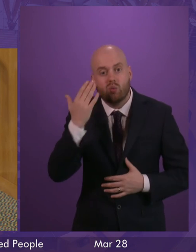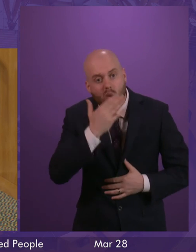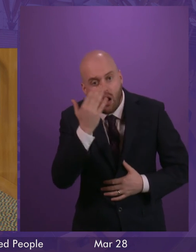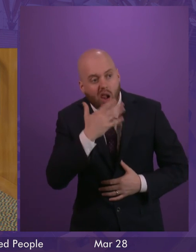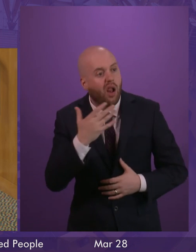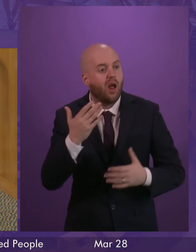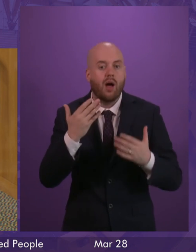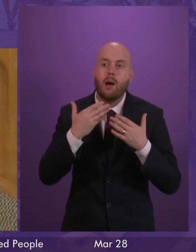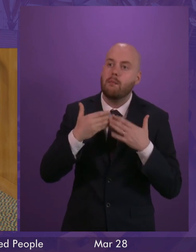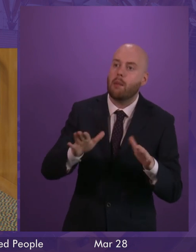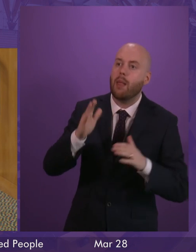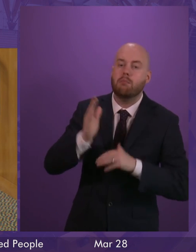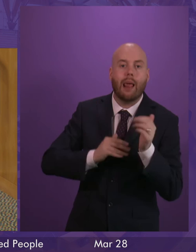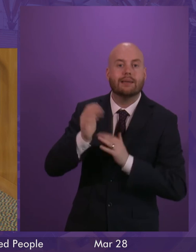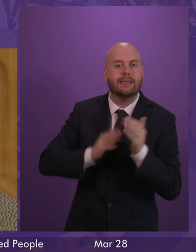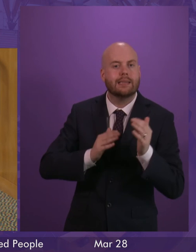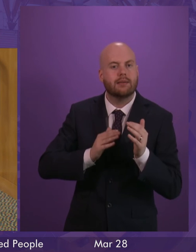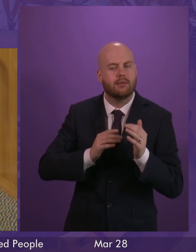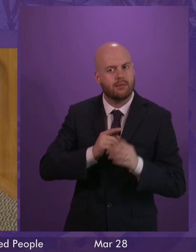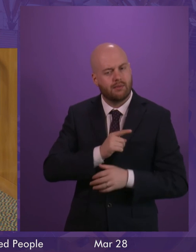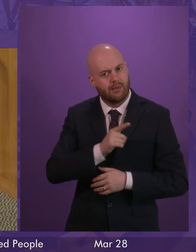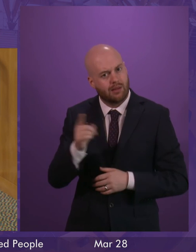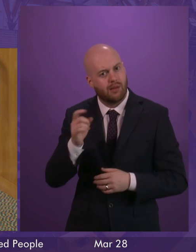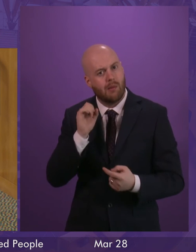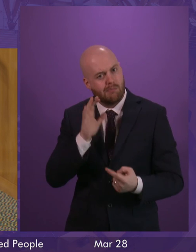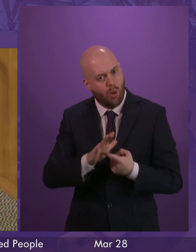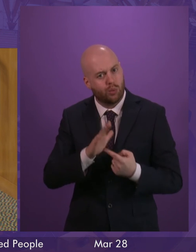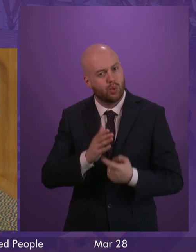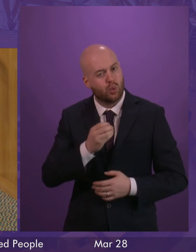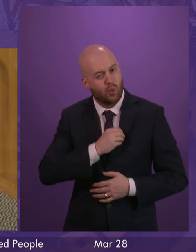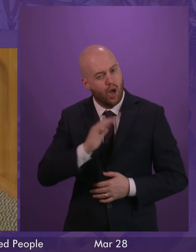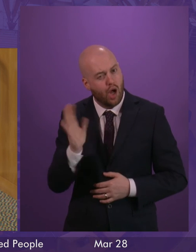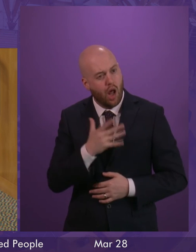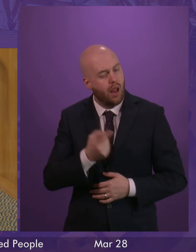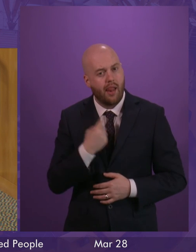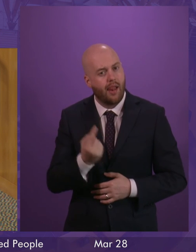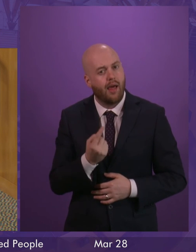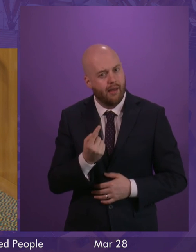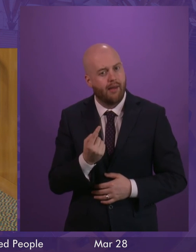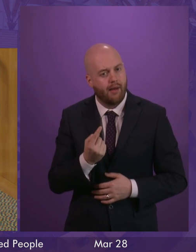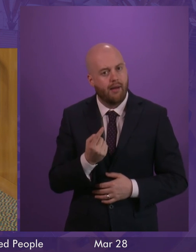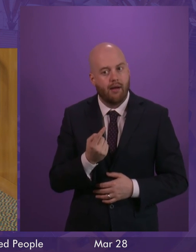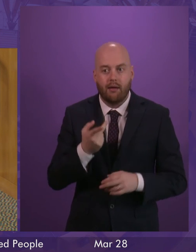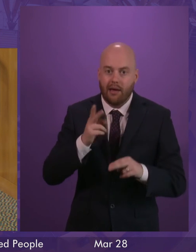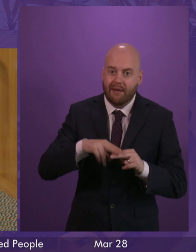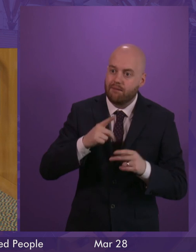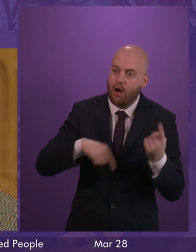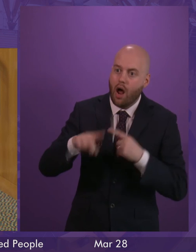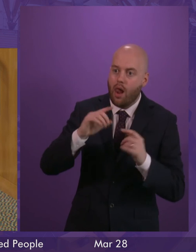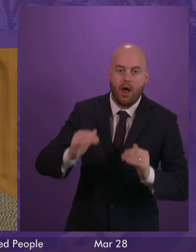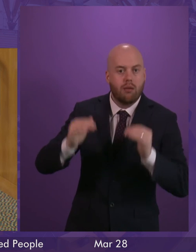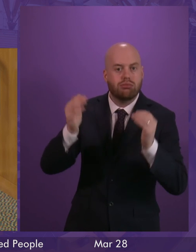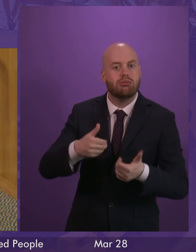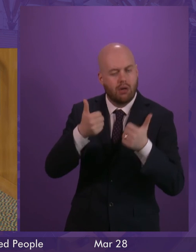it's in our public buildings, is important to everybody. It can make a real difference to the well-being and quality of everybody's life,